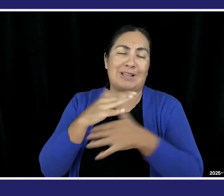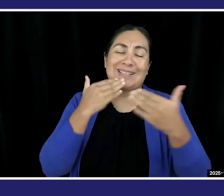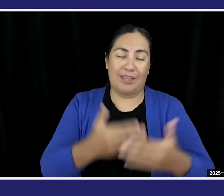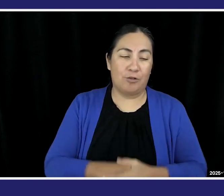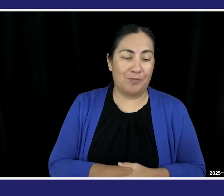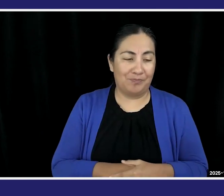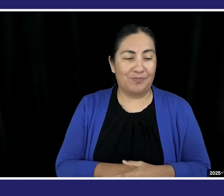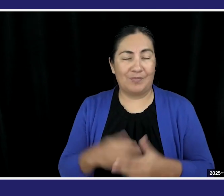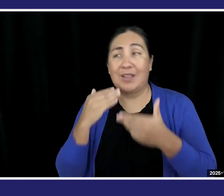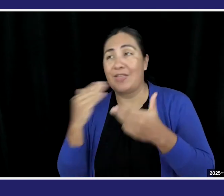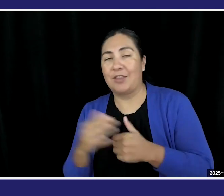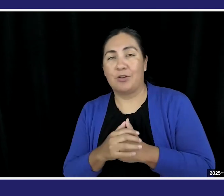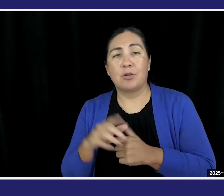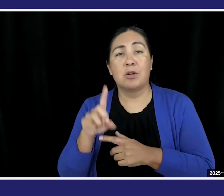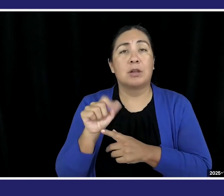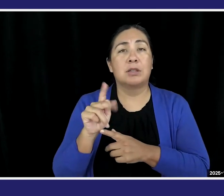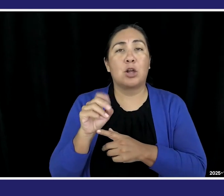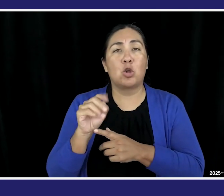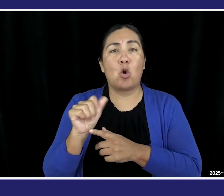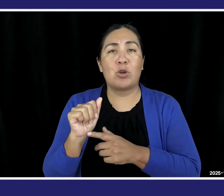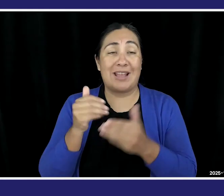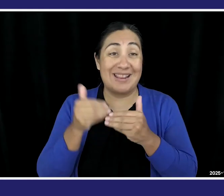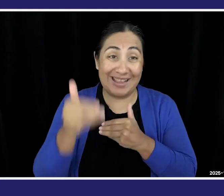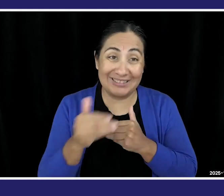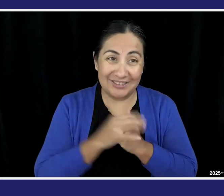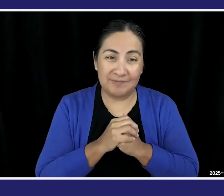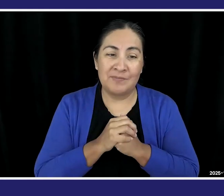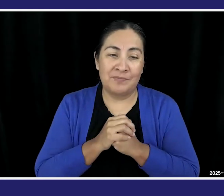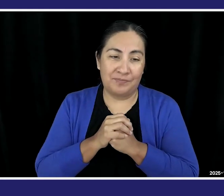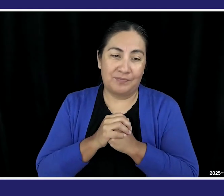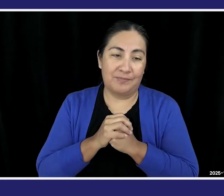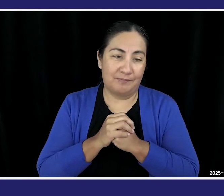Thank you very much. Dakota, you're next on the list.